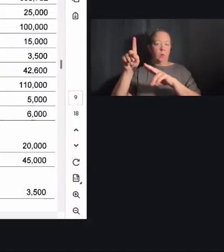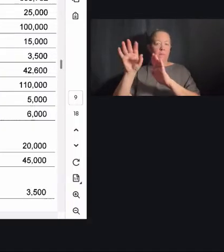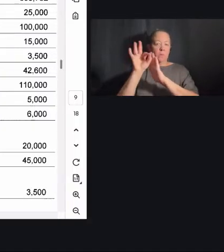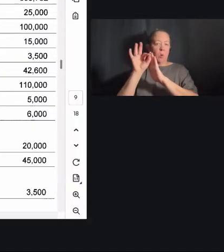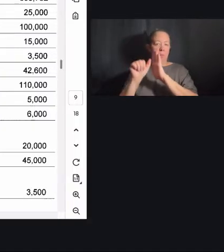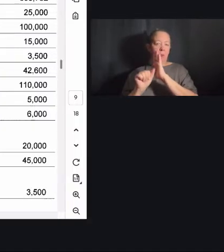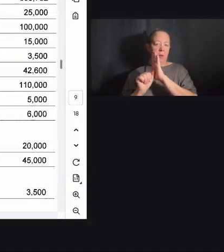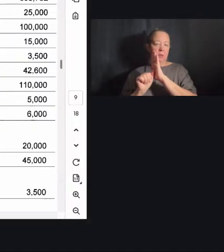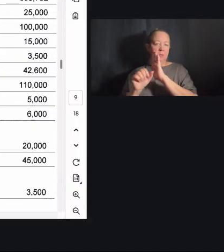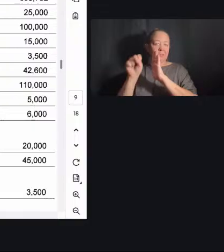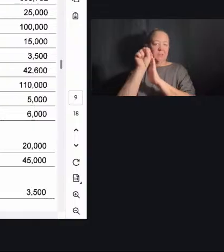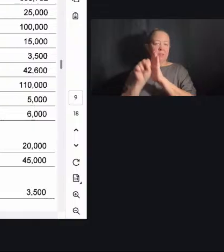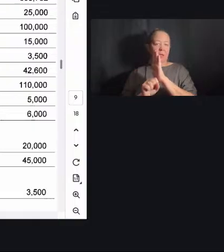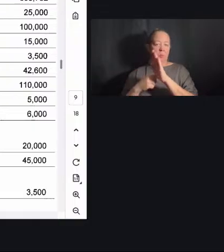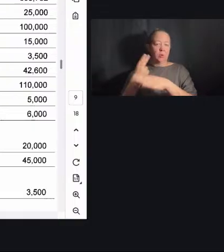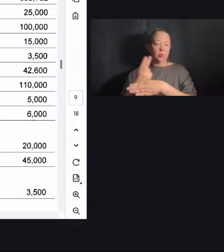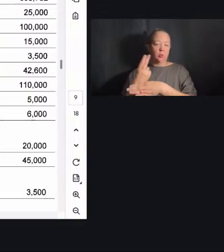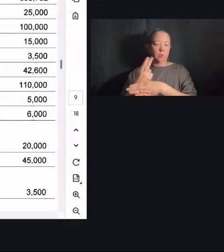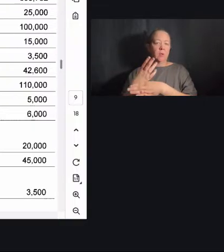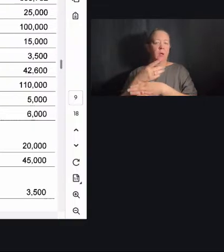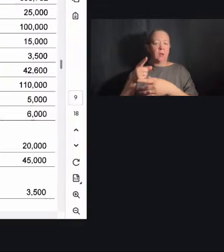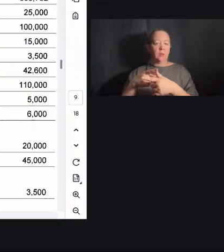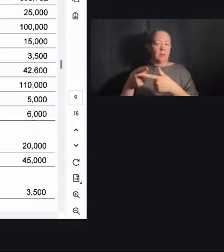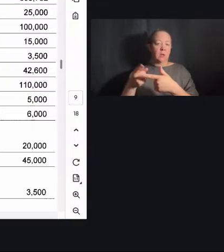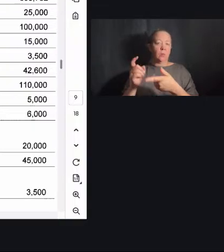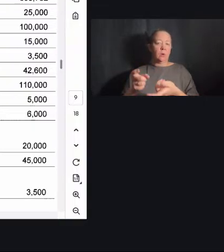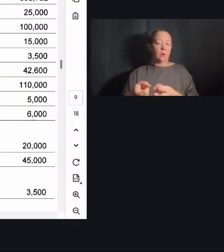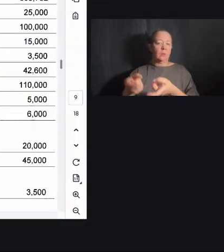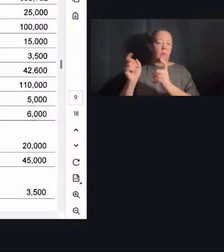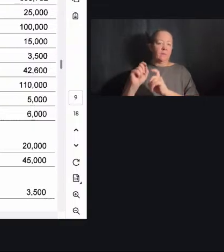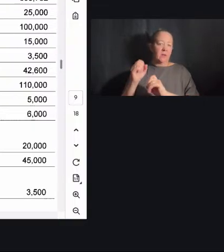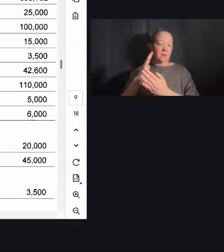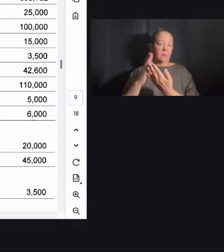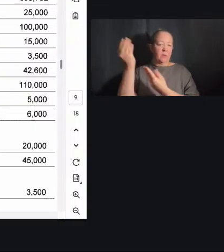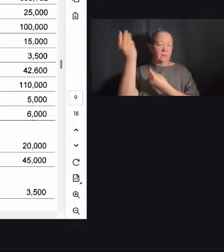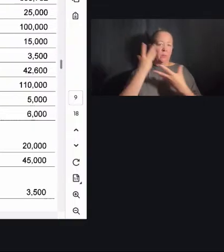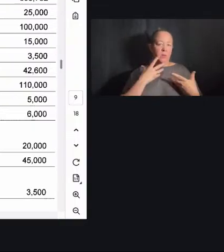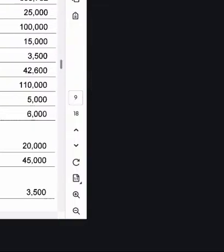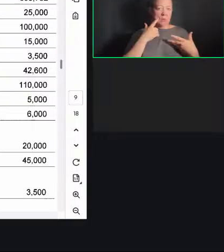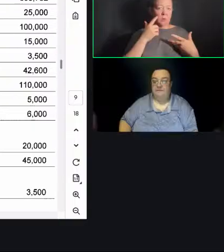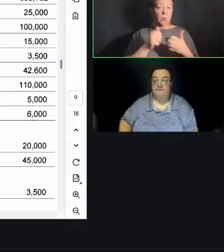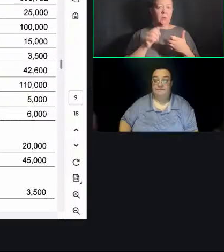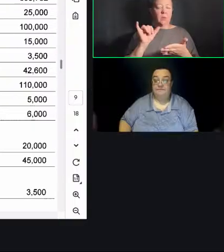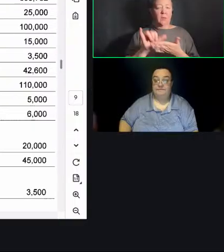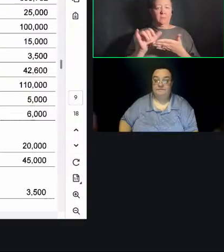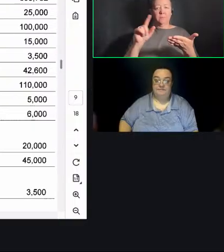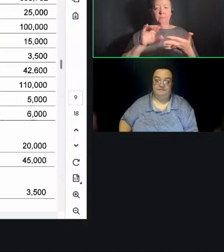formulas that the state was using, and they provided us some information regarding that.